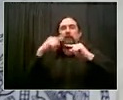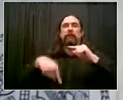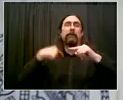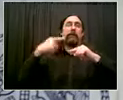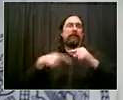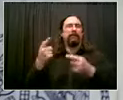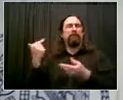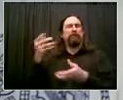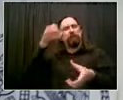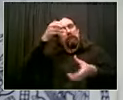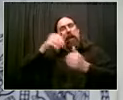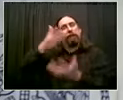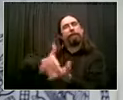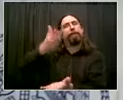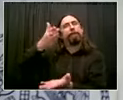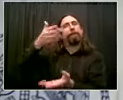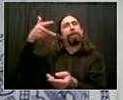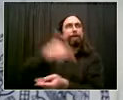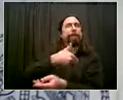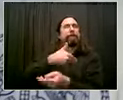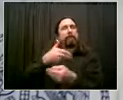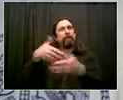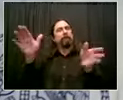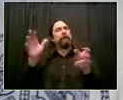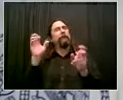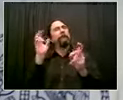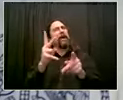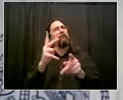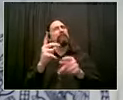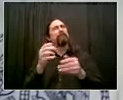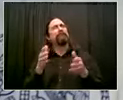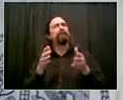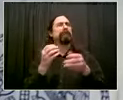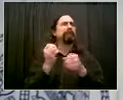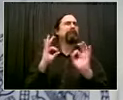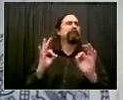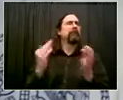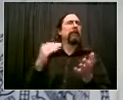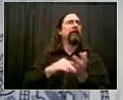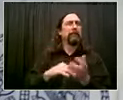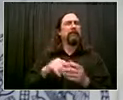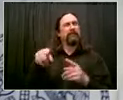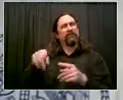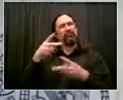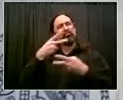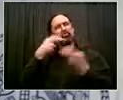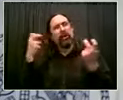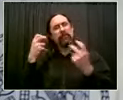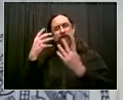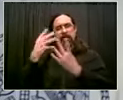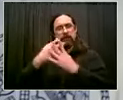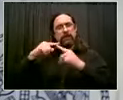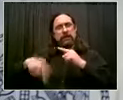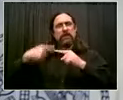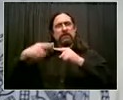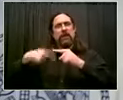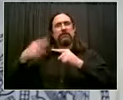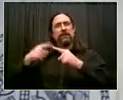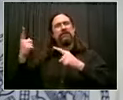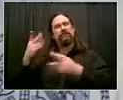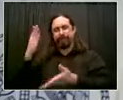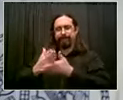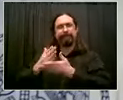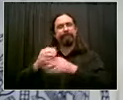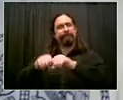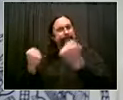are very, very frequently the victims of gun violence and, too, frequently the perpetrators of gun violence because,